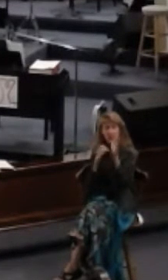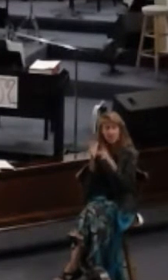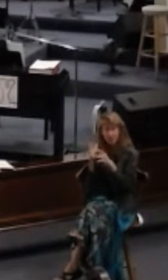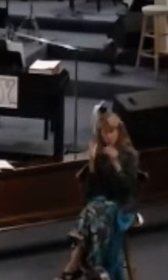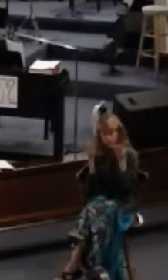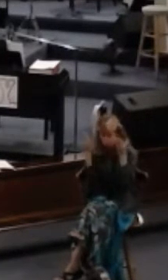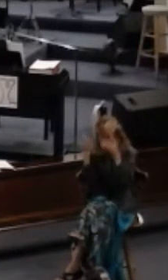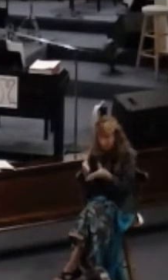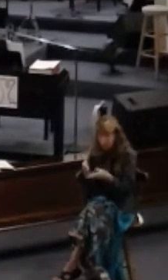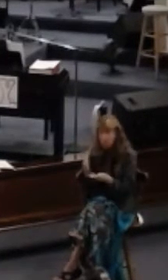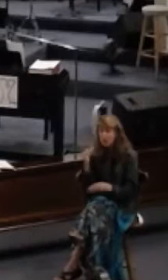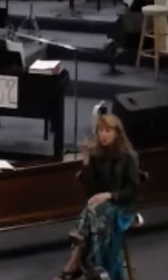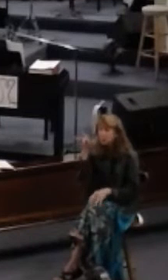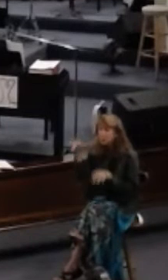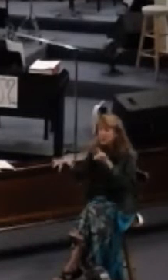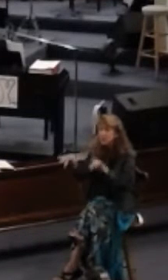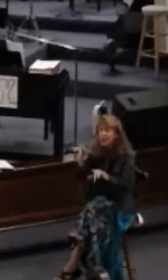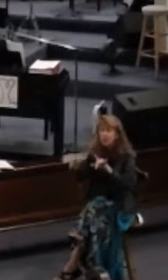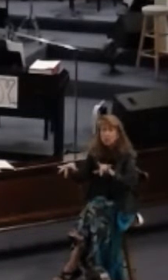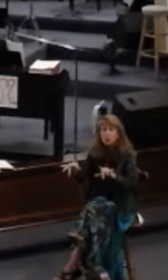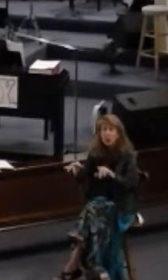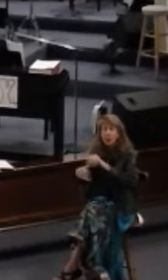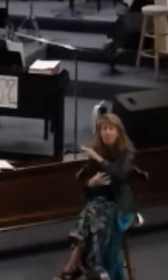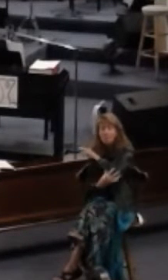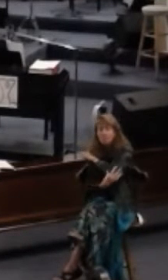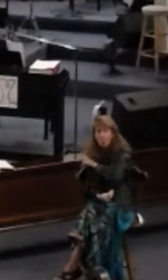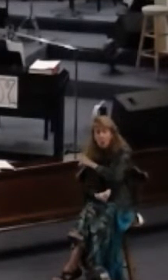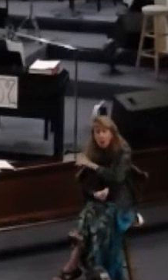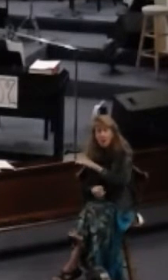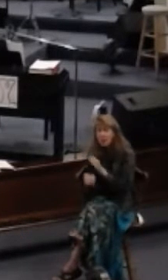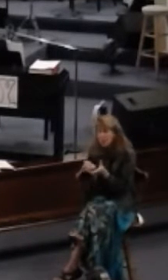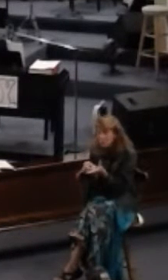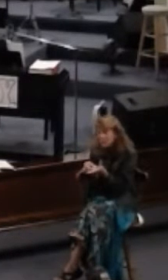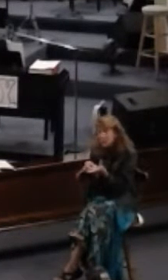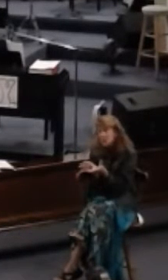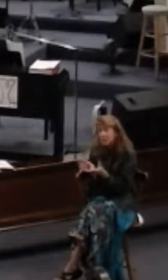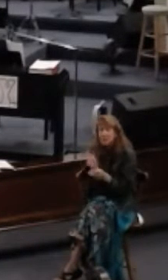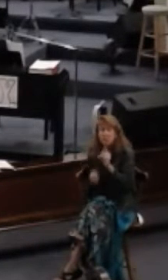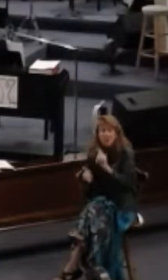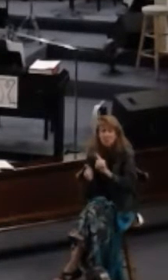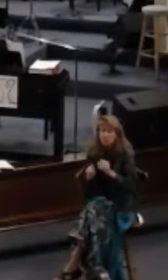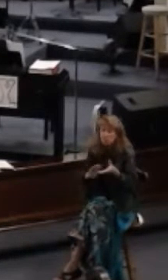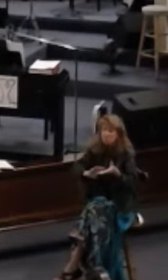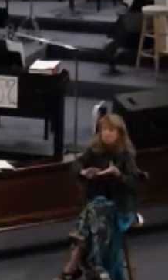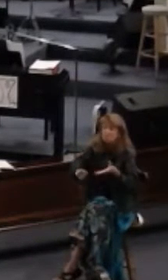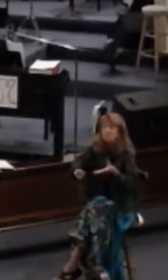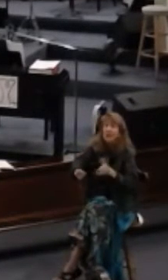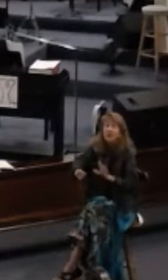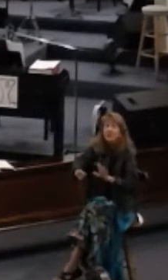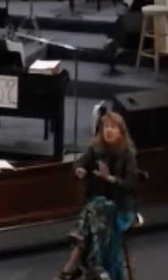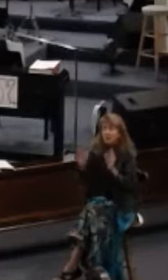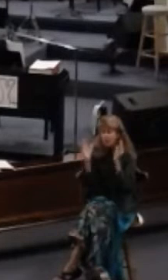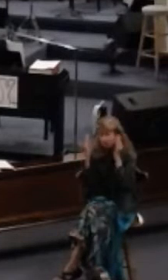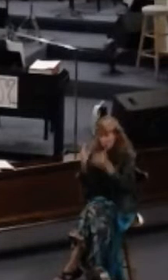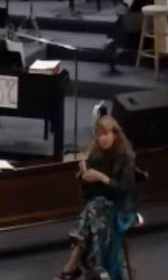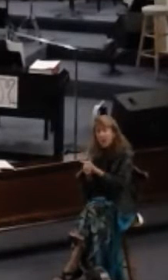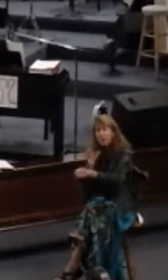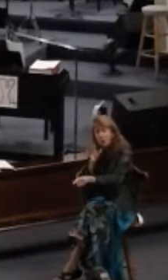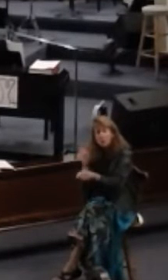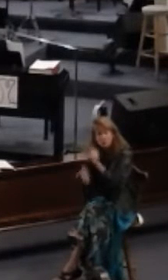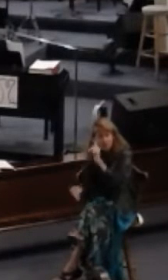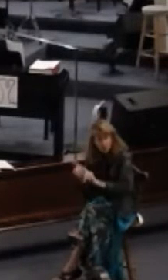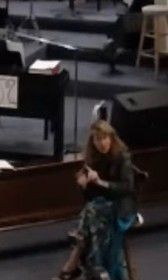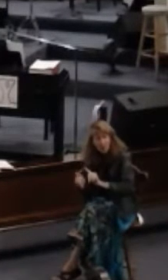the needy, the rejected of society. That's the way to build Christ's church. That's the